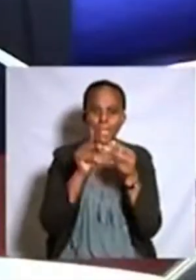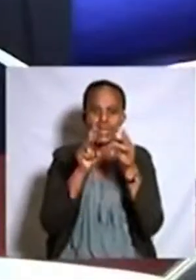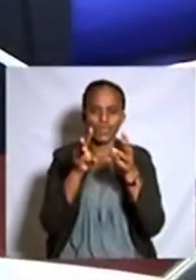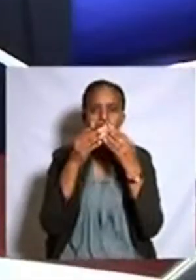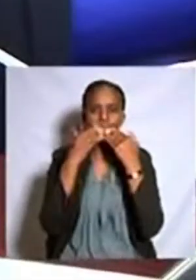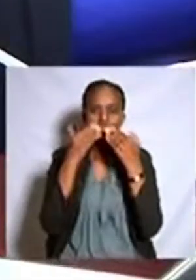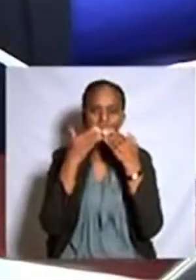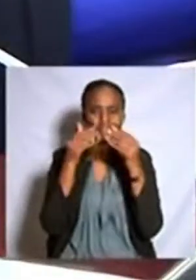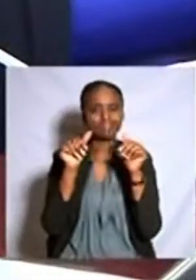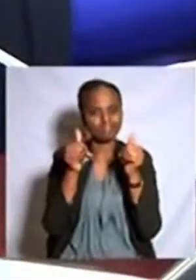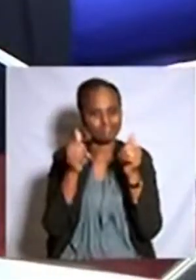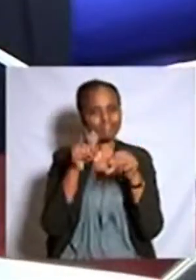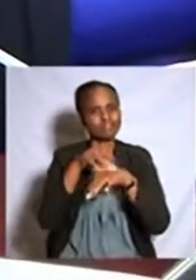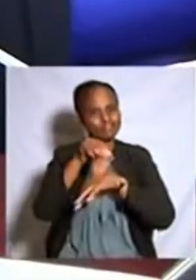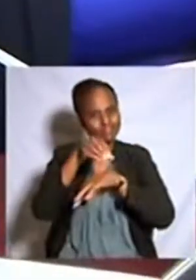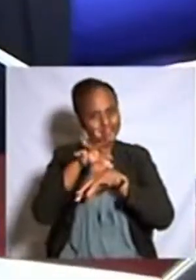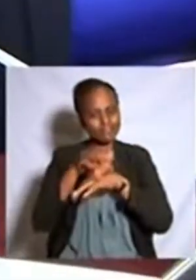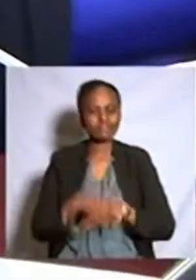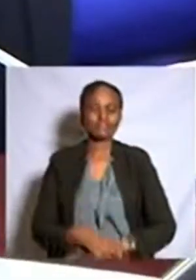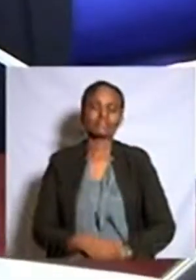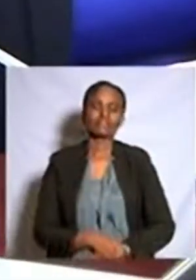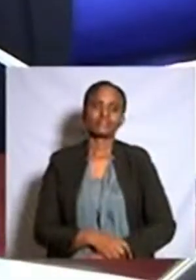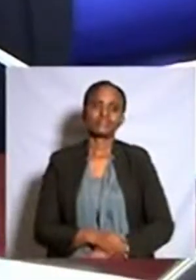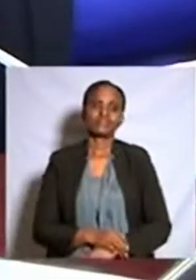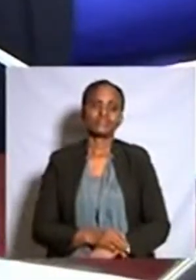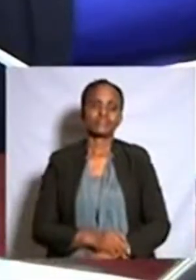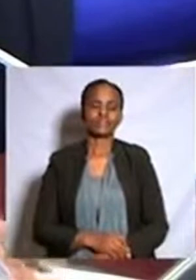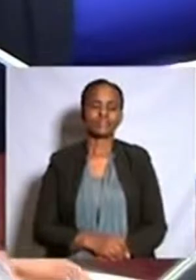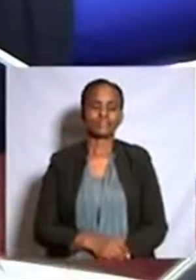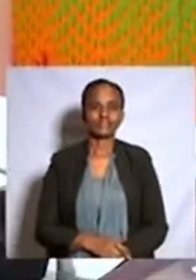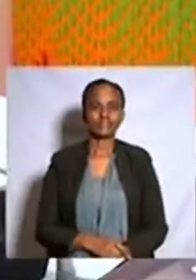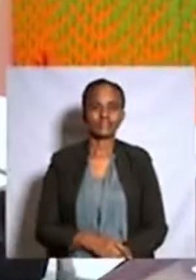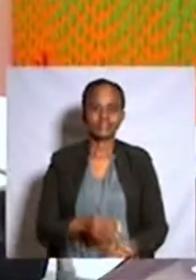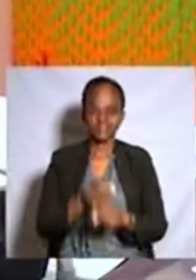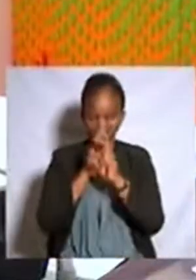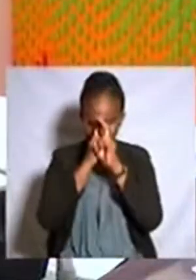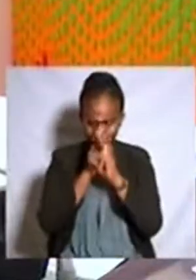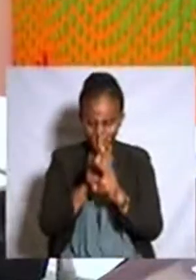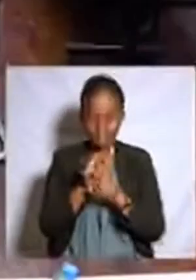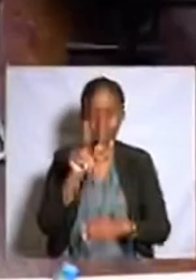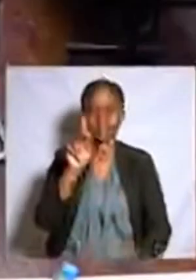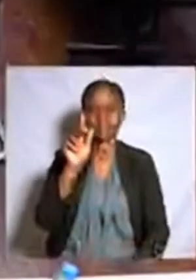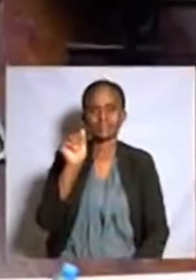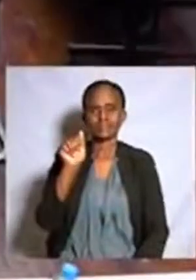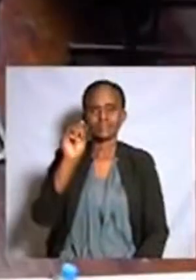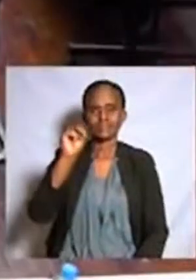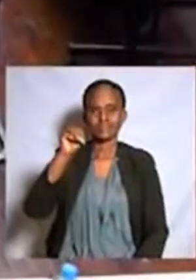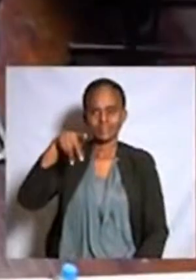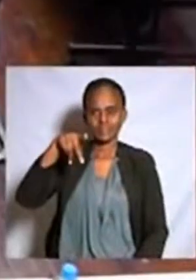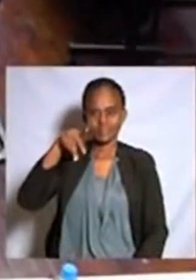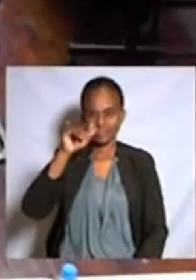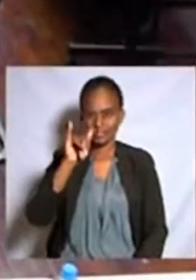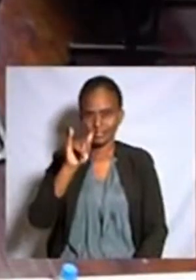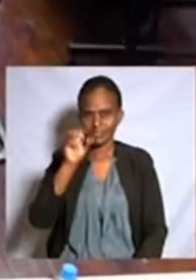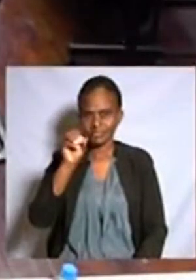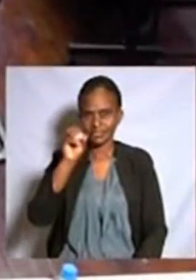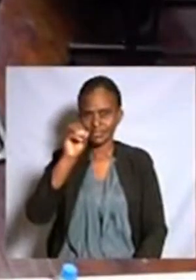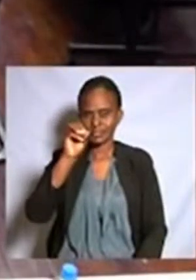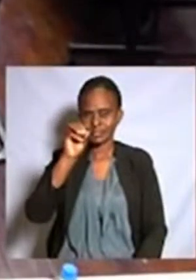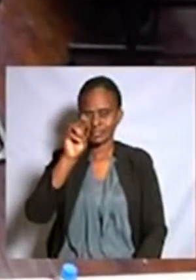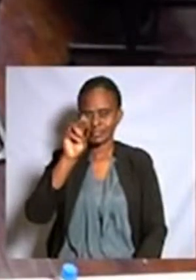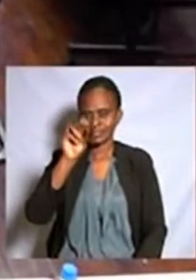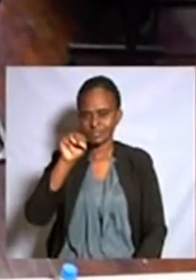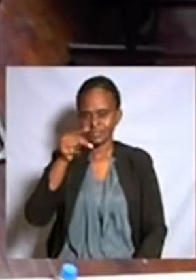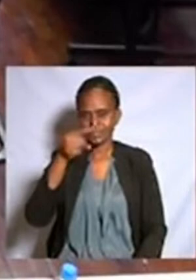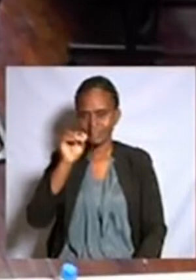Well guided. Chair. Yes, so Honorable Kampiongo. Thank you so much. Also that we